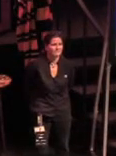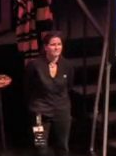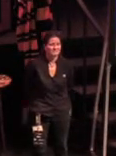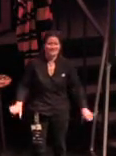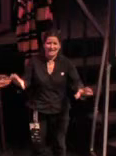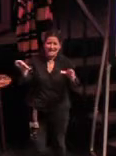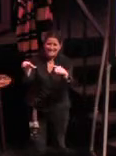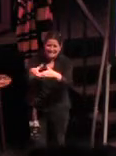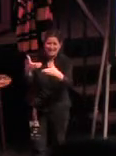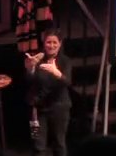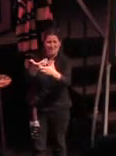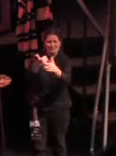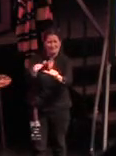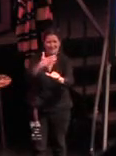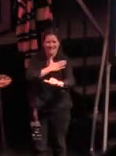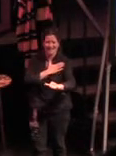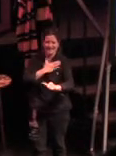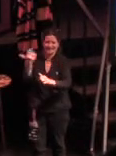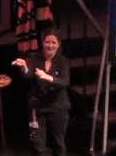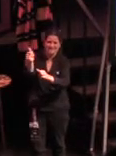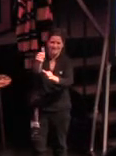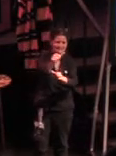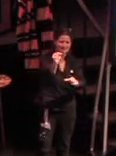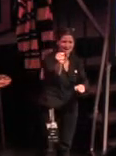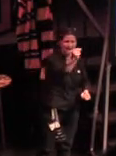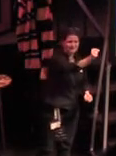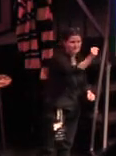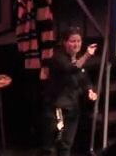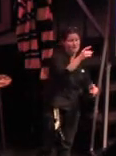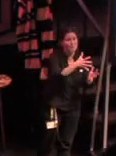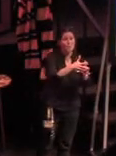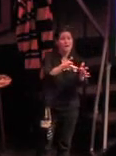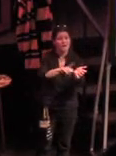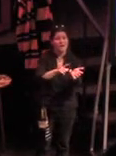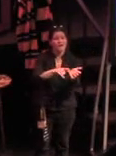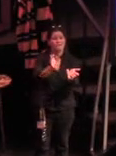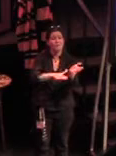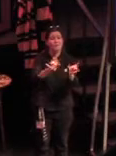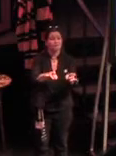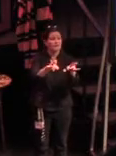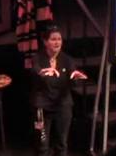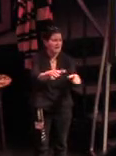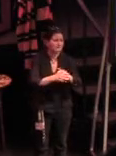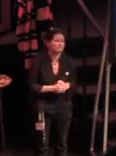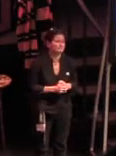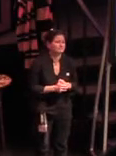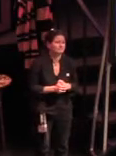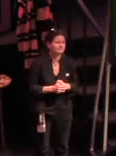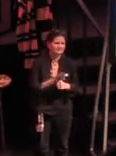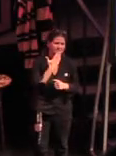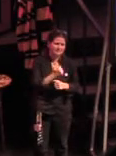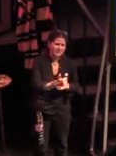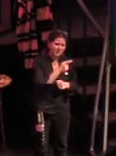Teamwork, love it. My name's Will from Australia. Thank you very much for that talk. Touches on a lot of what I